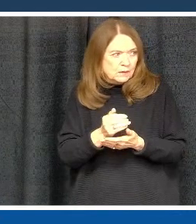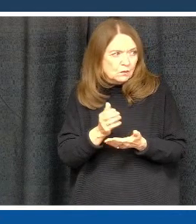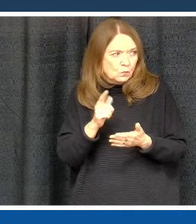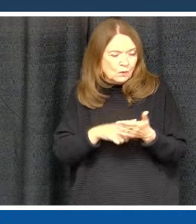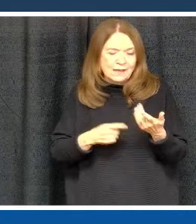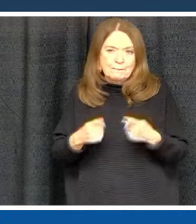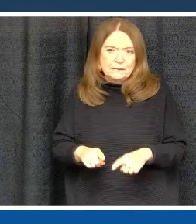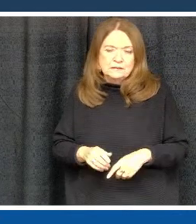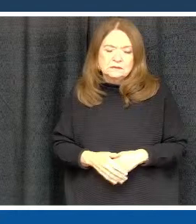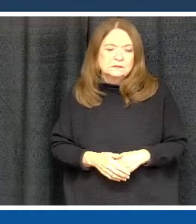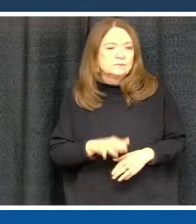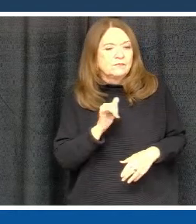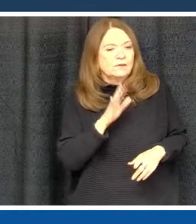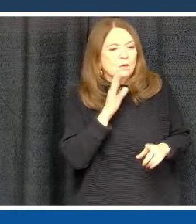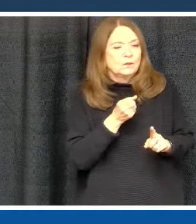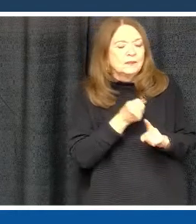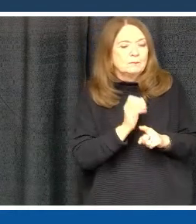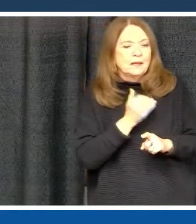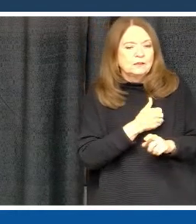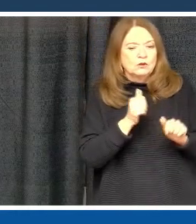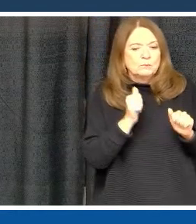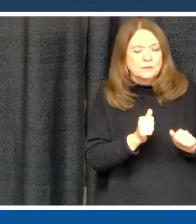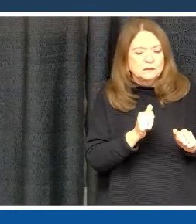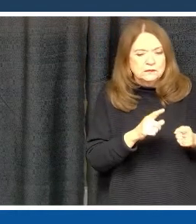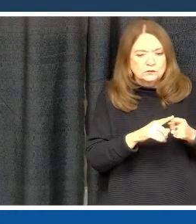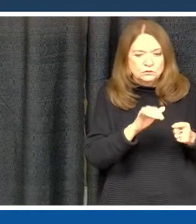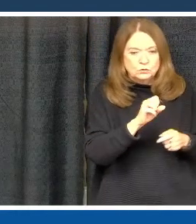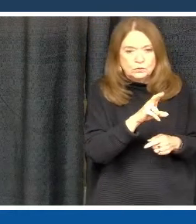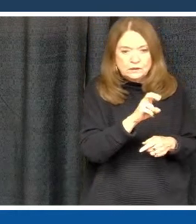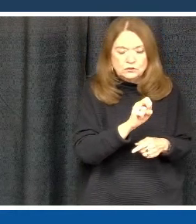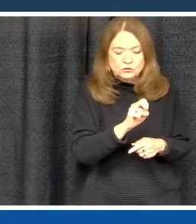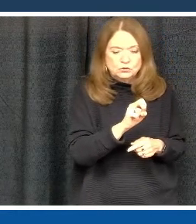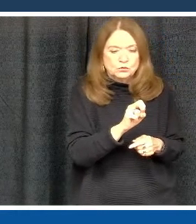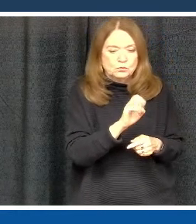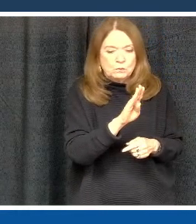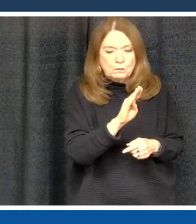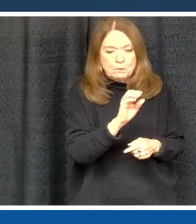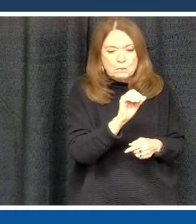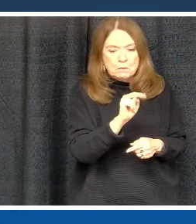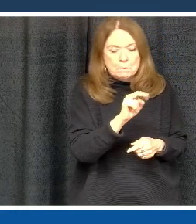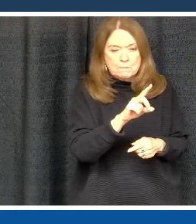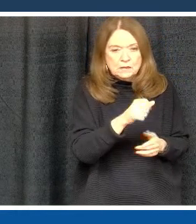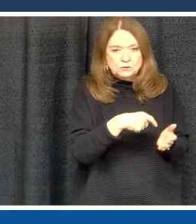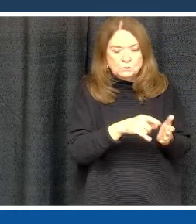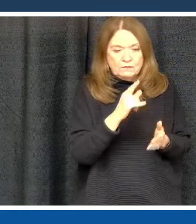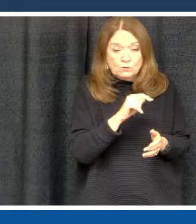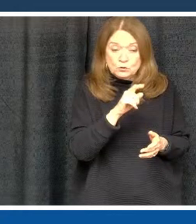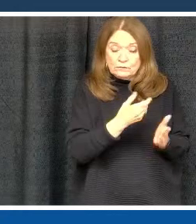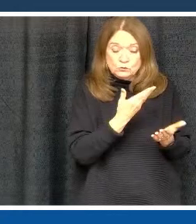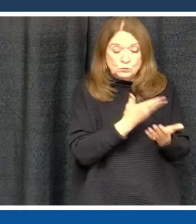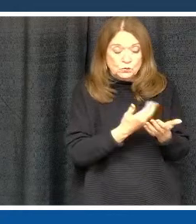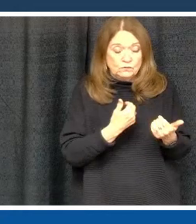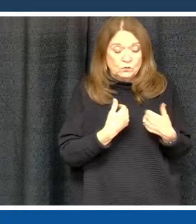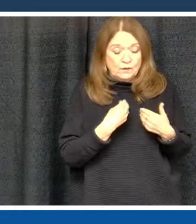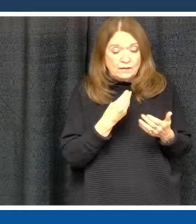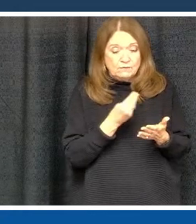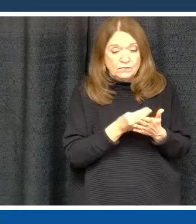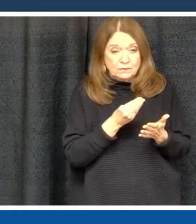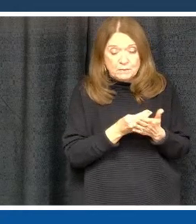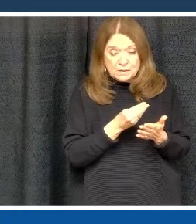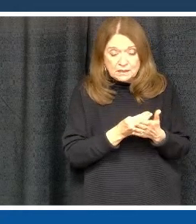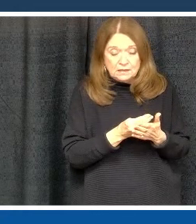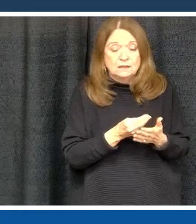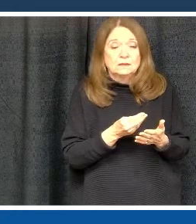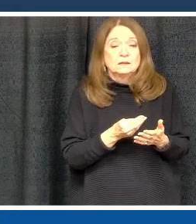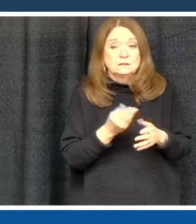happens? That would impact our ability to issue revenue bonds to pay for the construction. You have to prove that you have the revenue stream